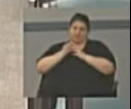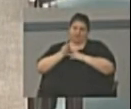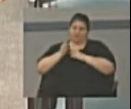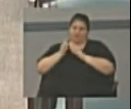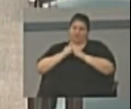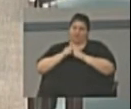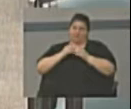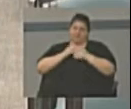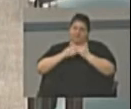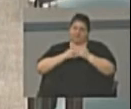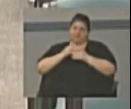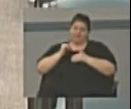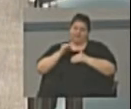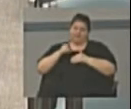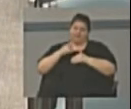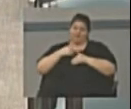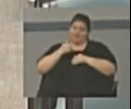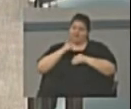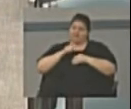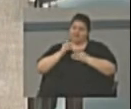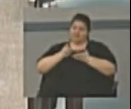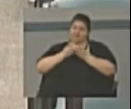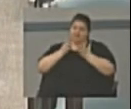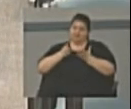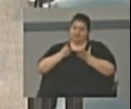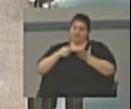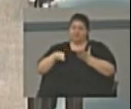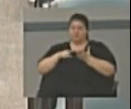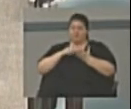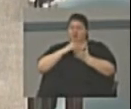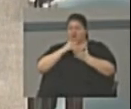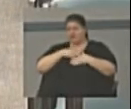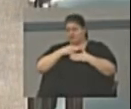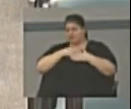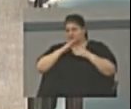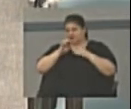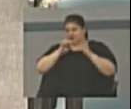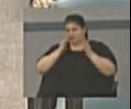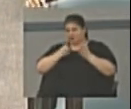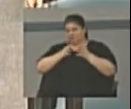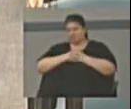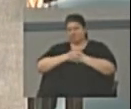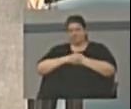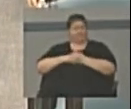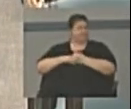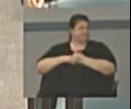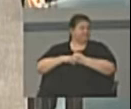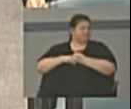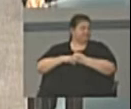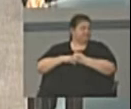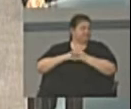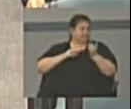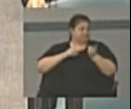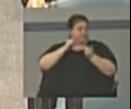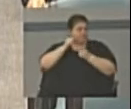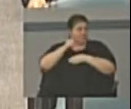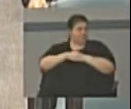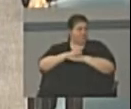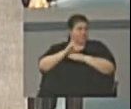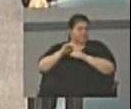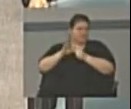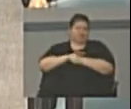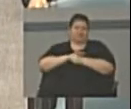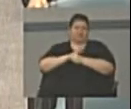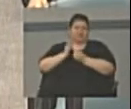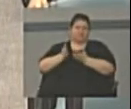suggestions or questions you want us to take to that meeting, we're glad to be here and hear them. Tomorrow night, you'll be making a full presentation to the Planning